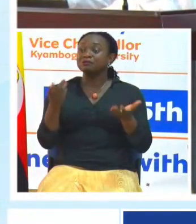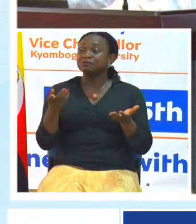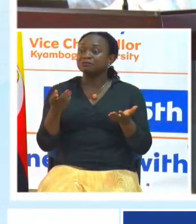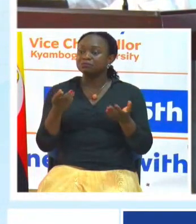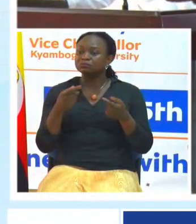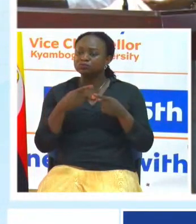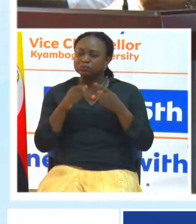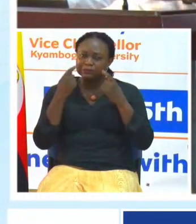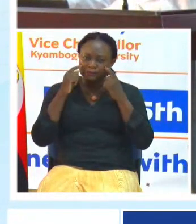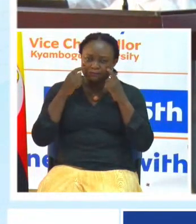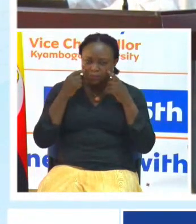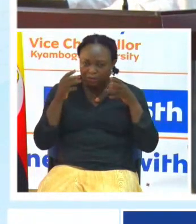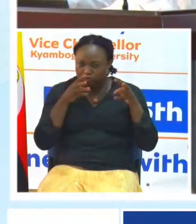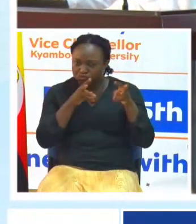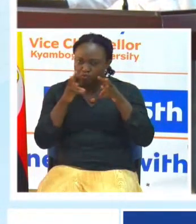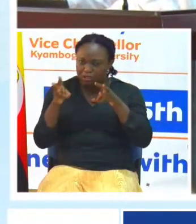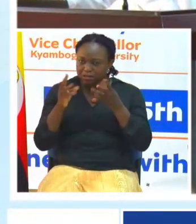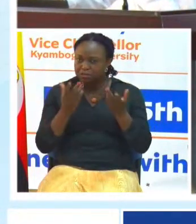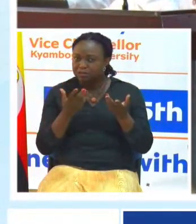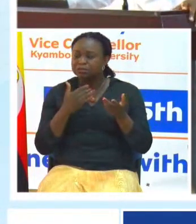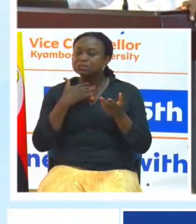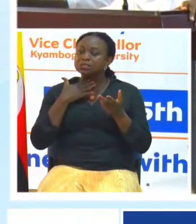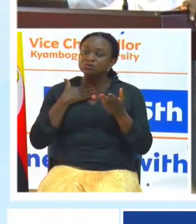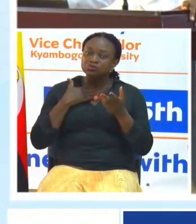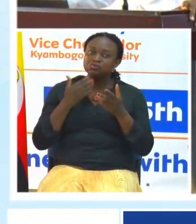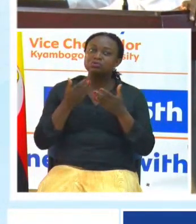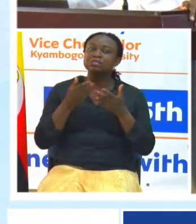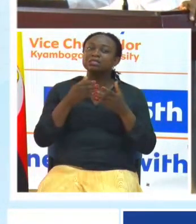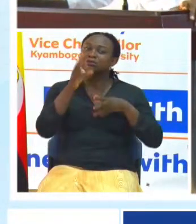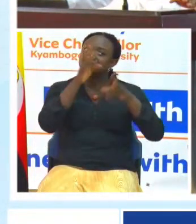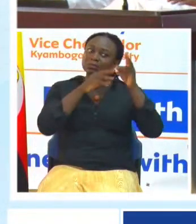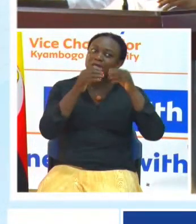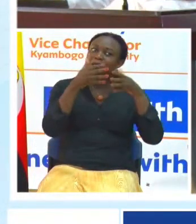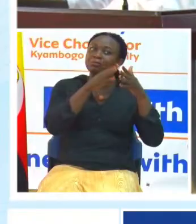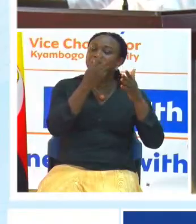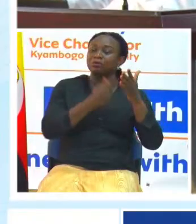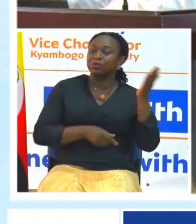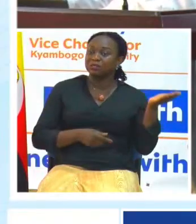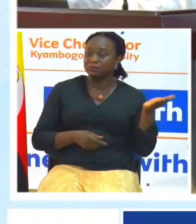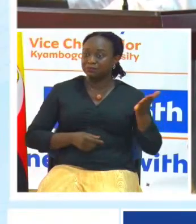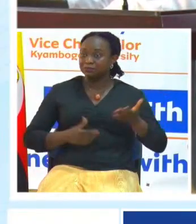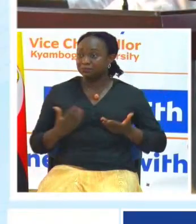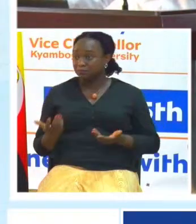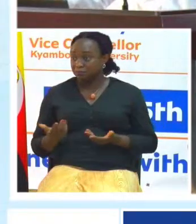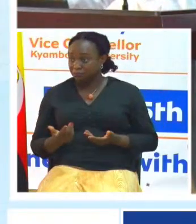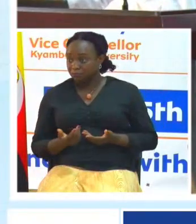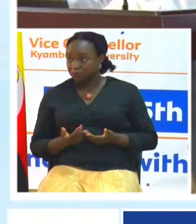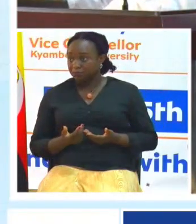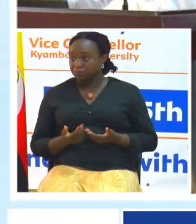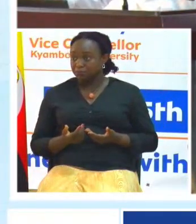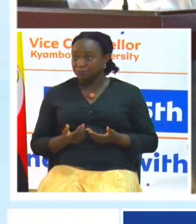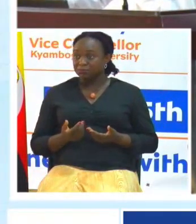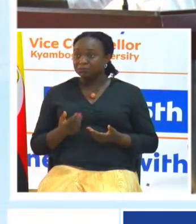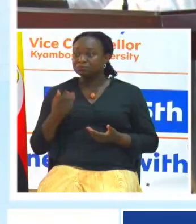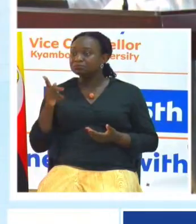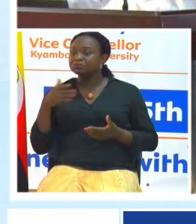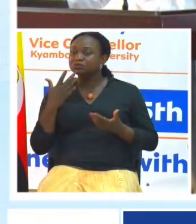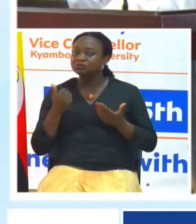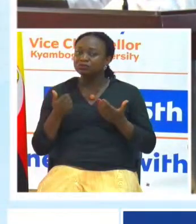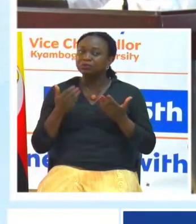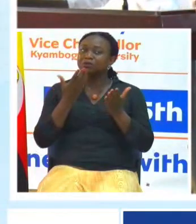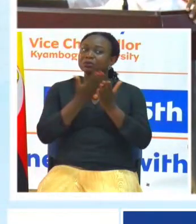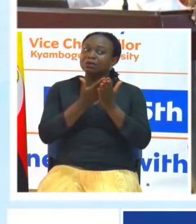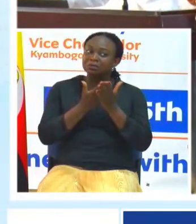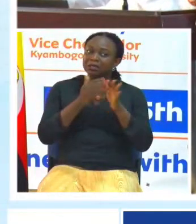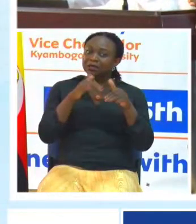start strategizing. What do you need to actually study in the United States? What is it actually like to actually apply successfully